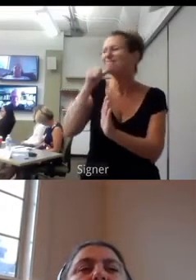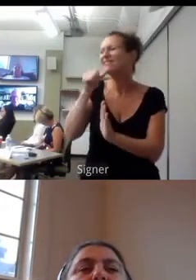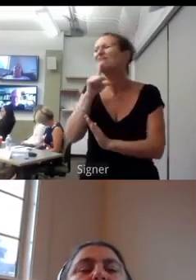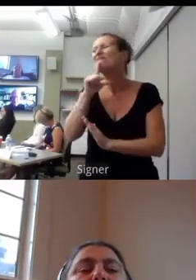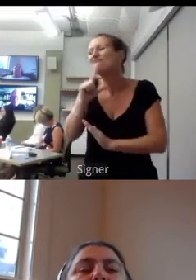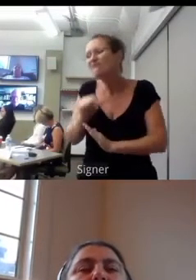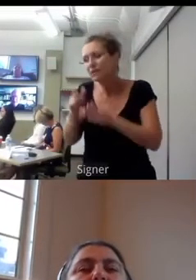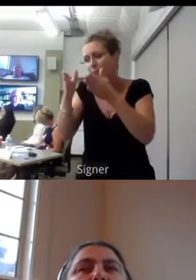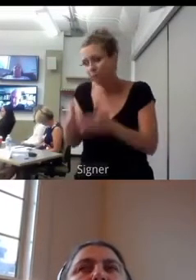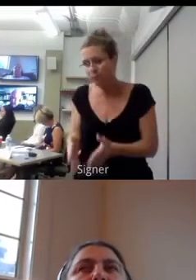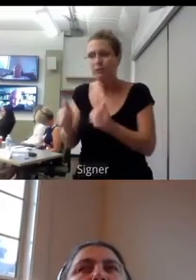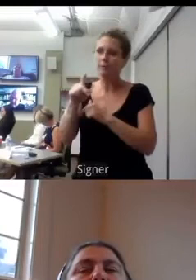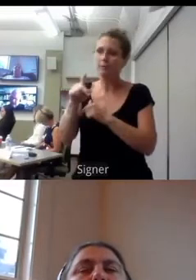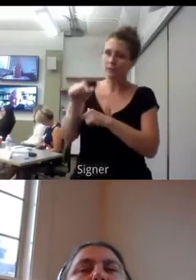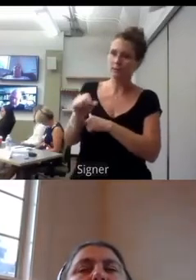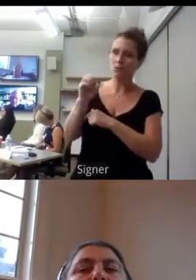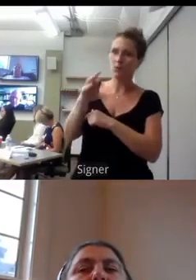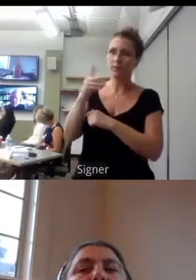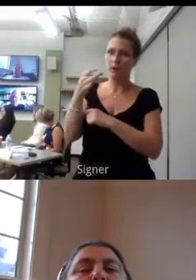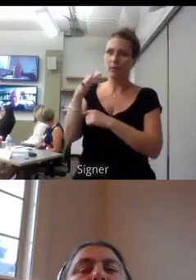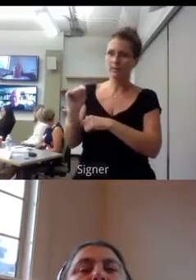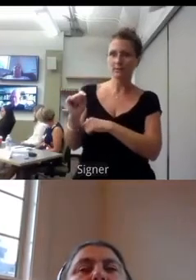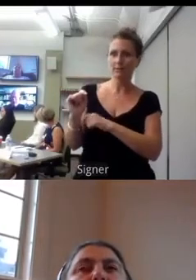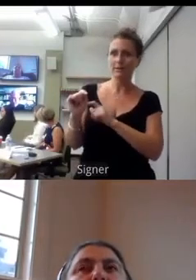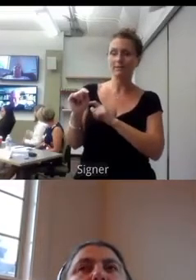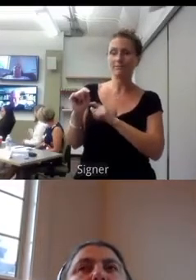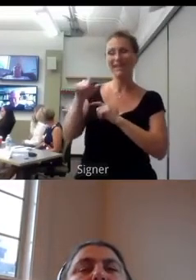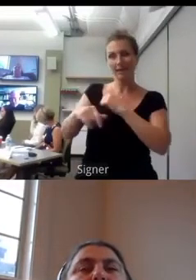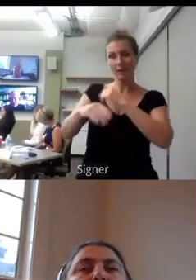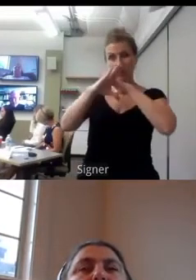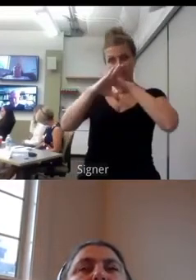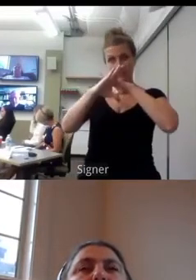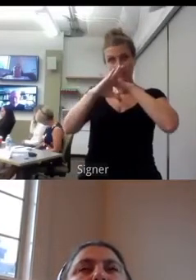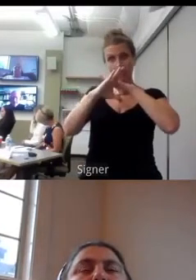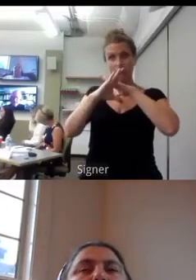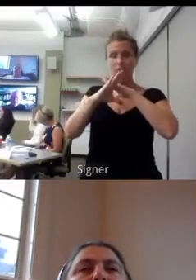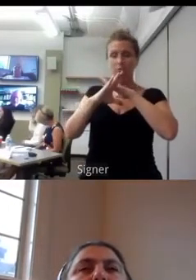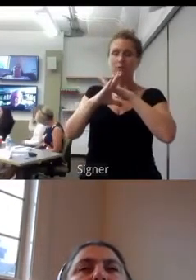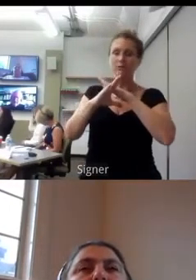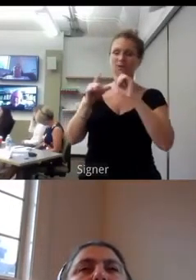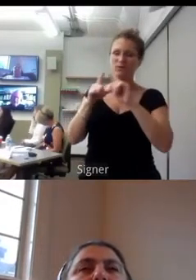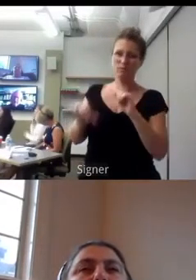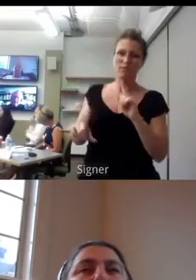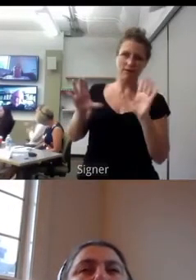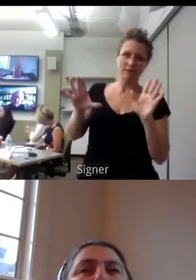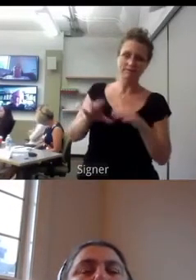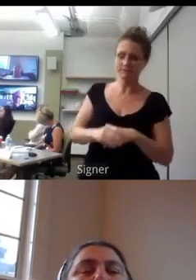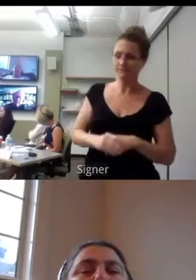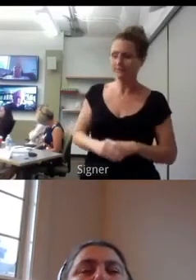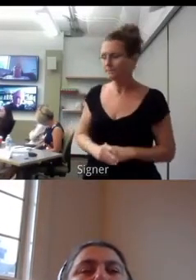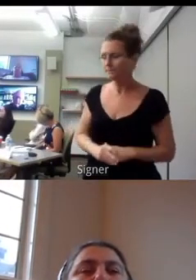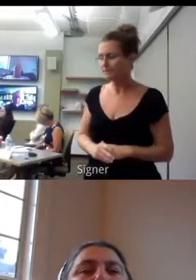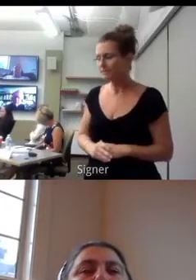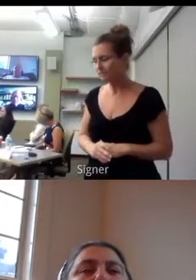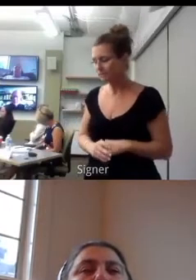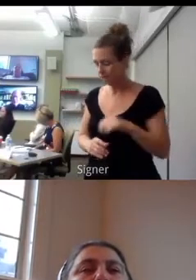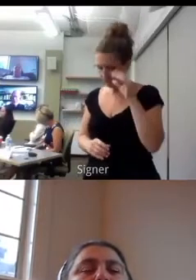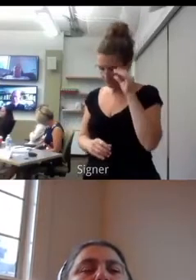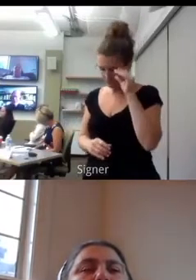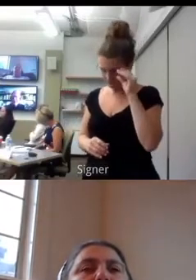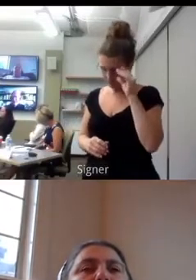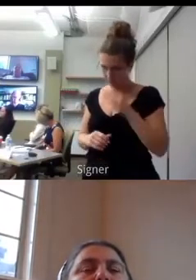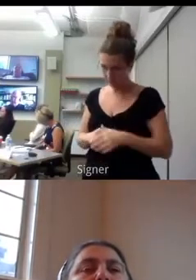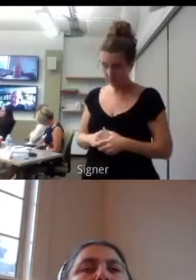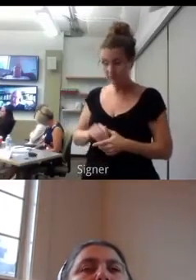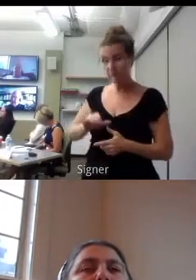That kind of obstacle vanishes. Now, I understand your motivation for this, and